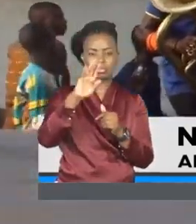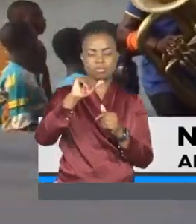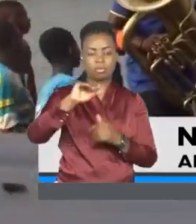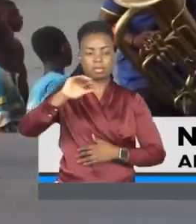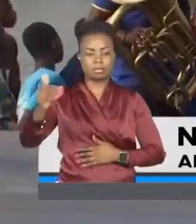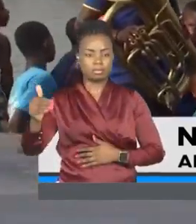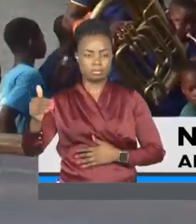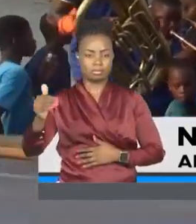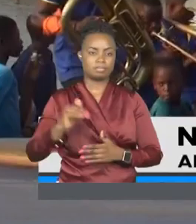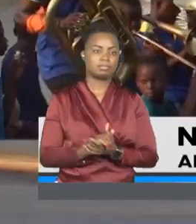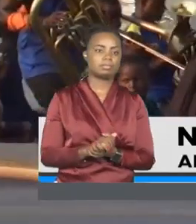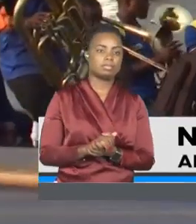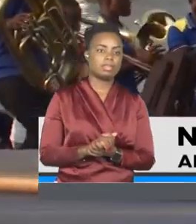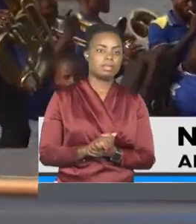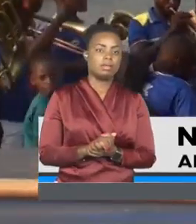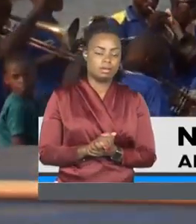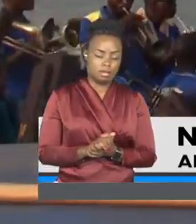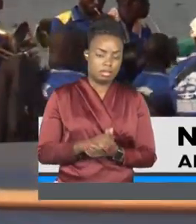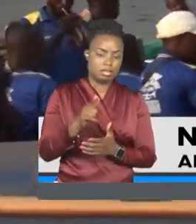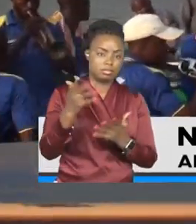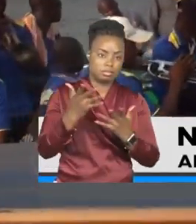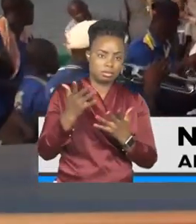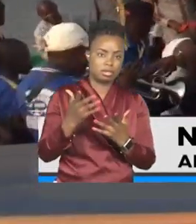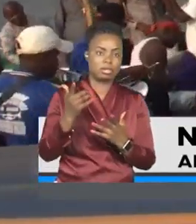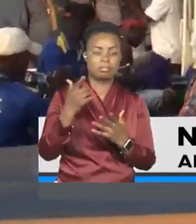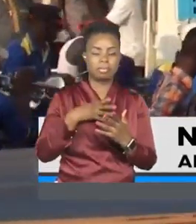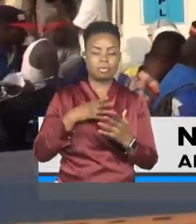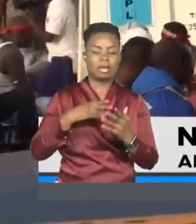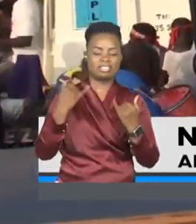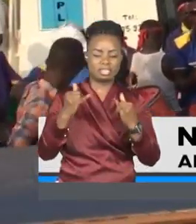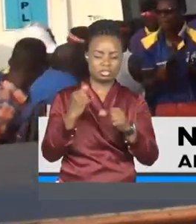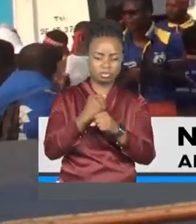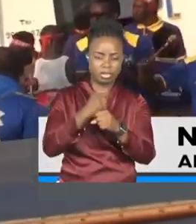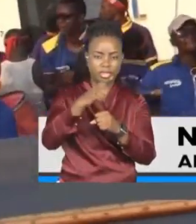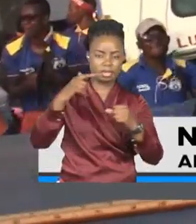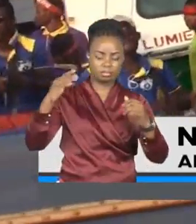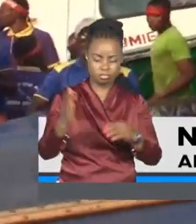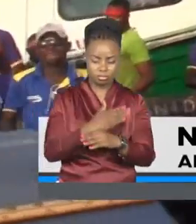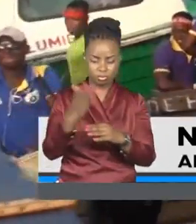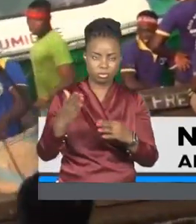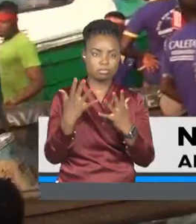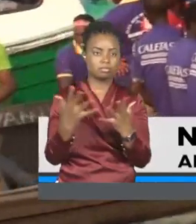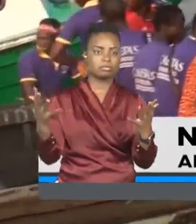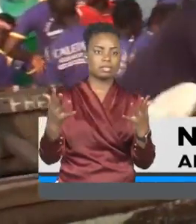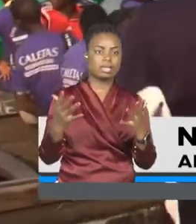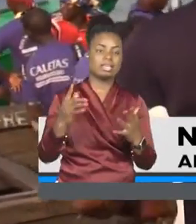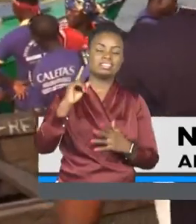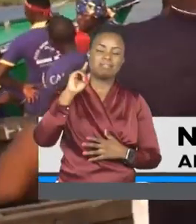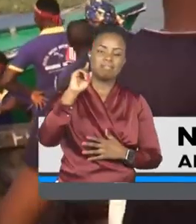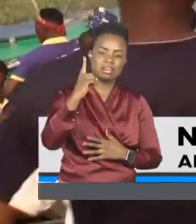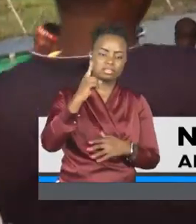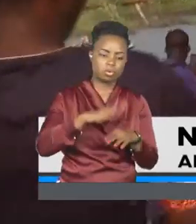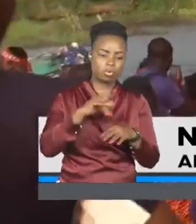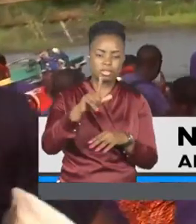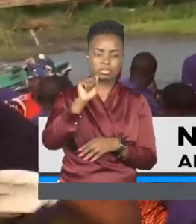state capital. Atanas Deunon is fixing his musical instruments. It is the first on this lake, built on